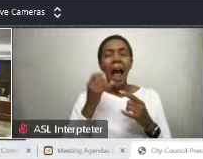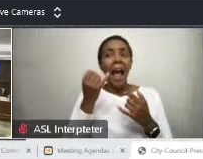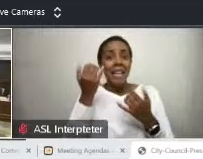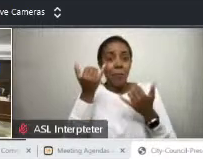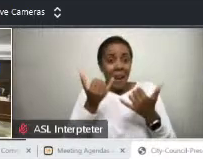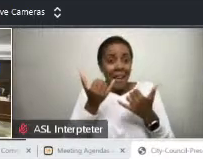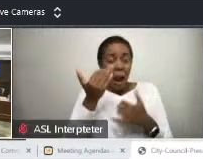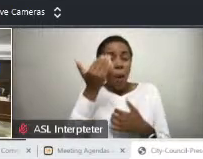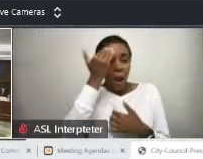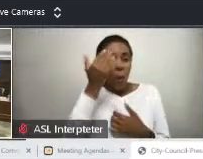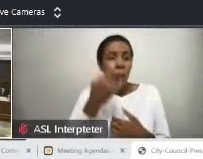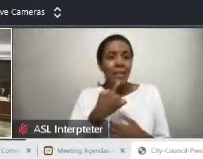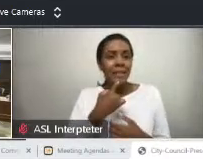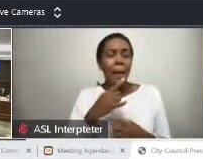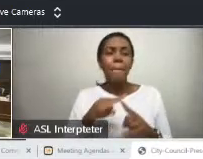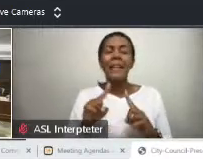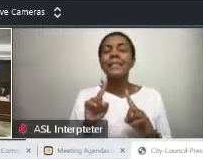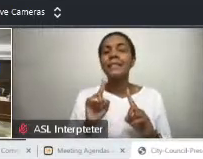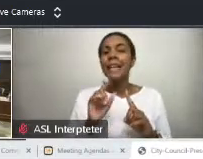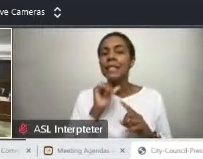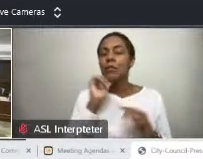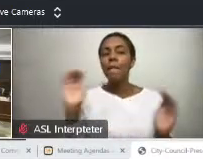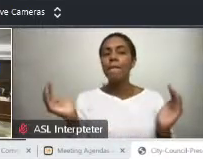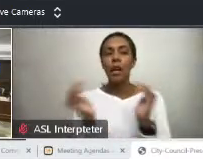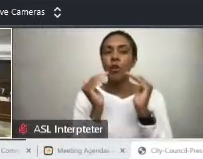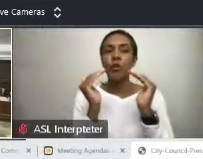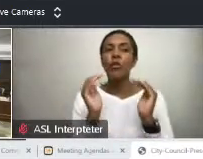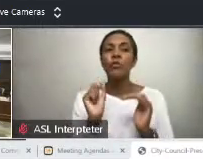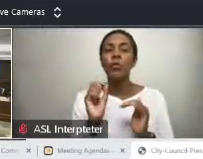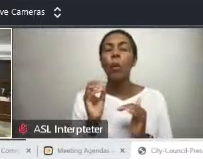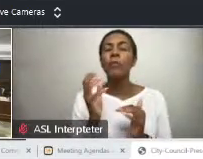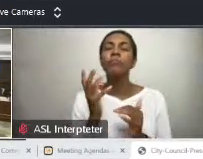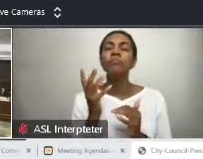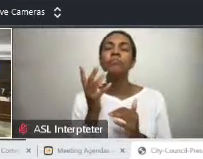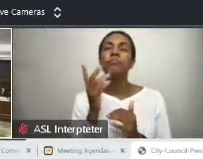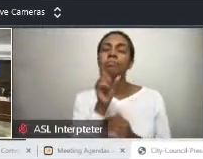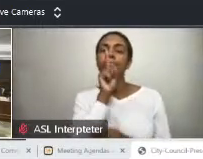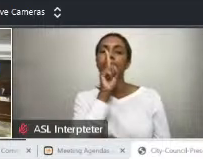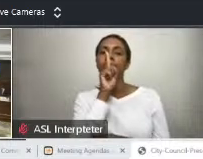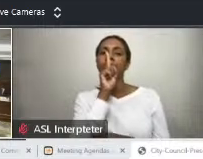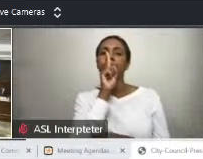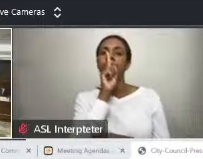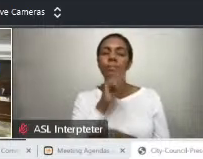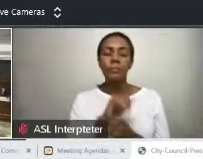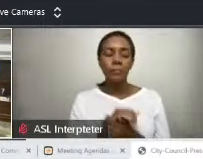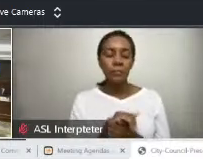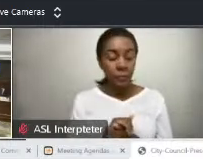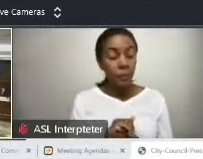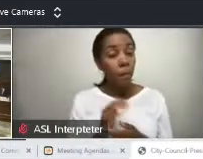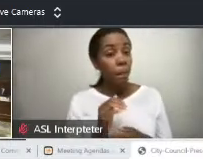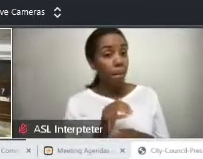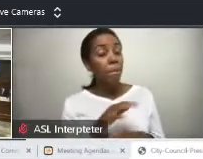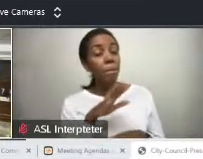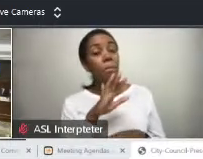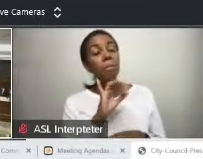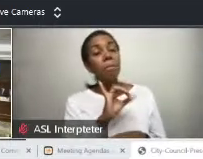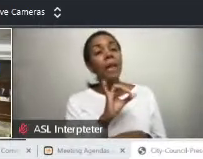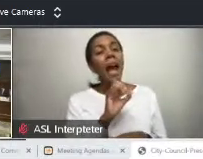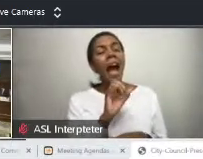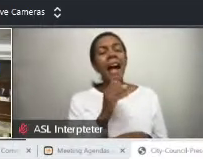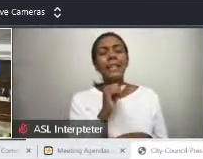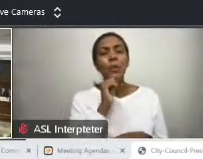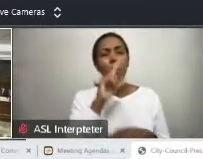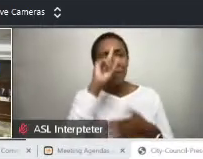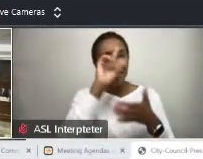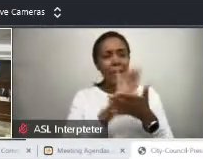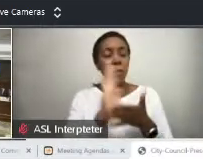me to say that and muck up the process. Well, I would just offer this. I don't necessarily believe you will muddy the waters.